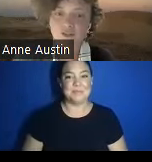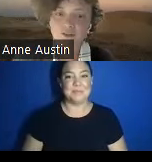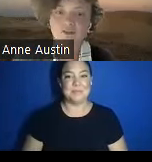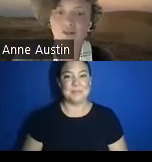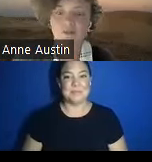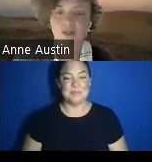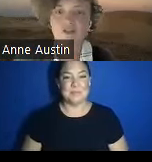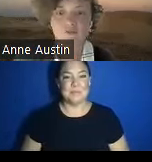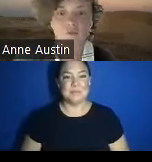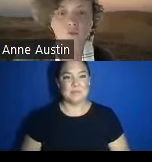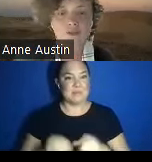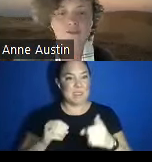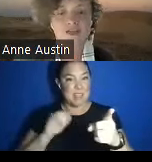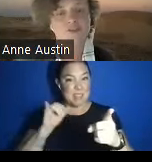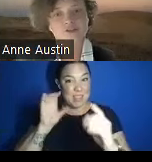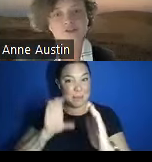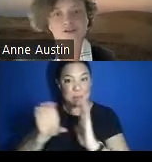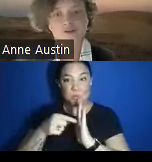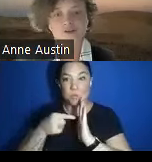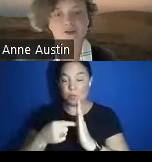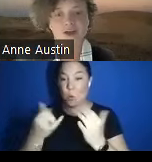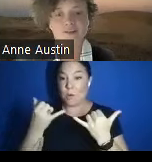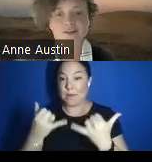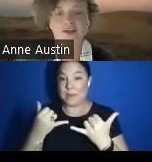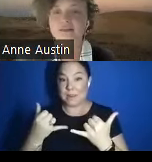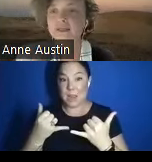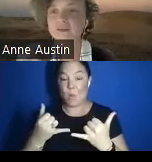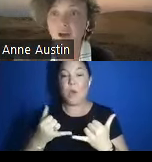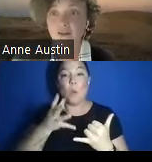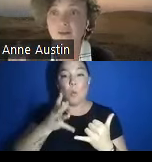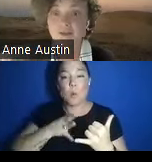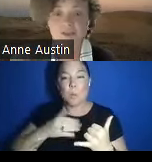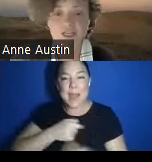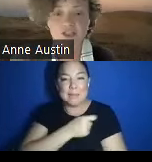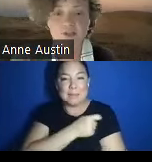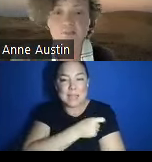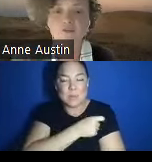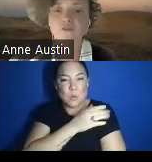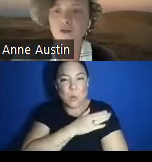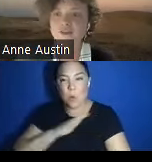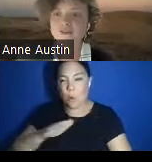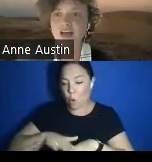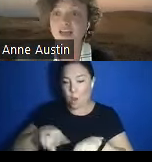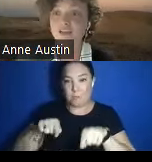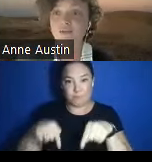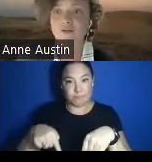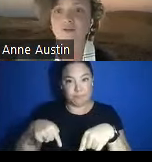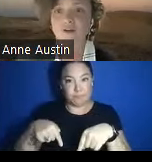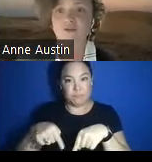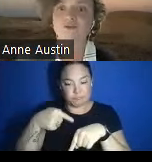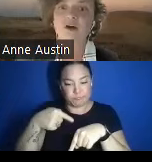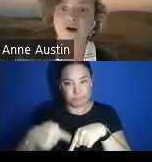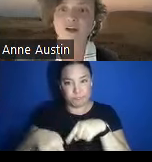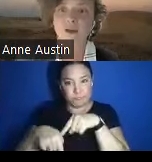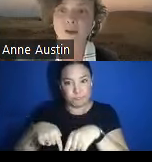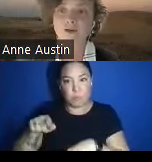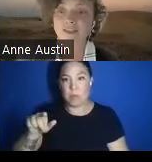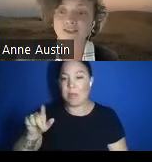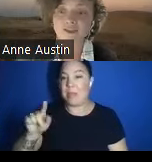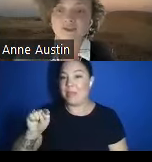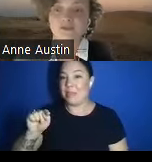to this image of a woman's tattoos on her thighs later on in the presentation. But first, I actually want to start with